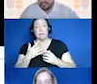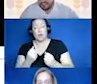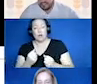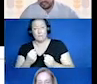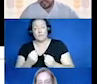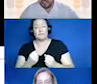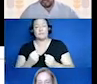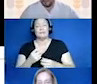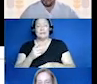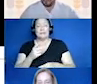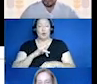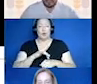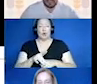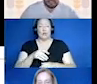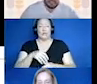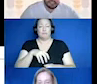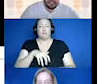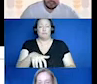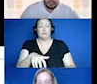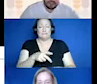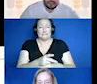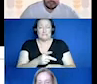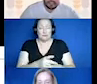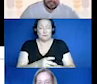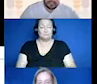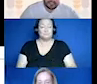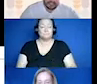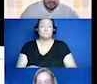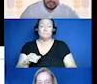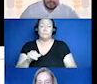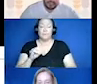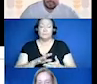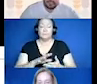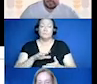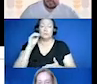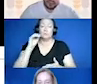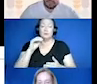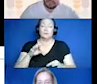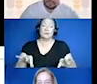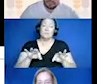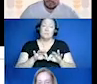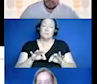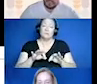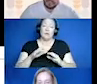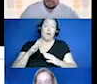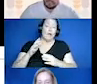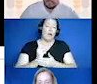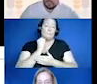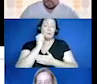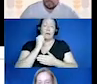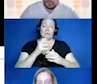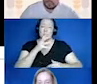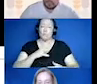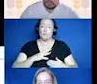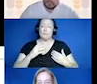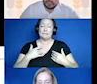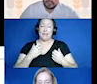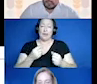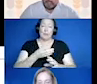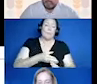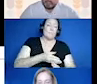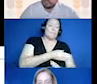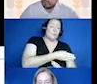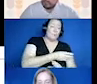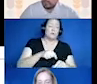seeking early prenatal care upon pregnancy. We also learned about the importance of optimizing women's health before,